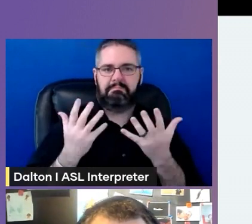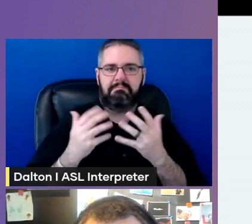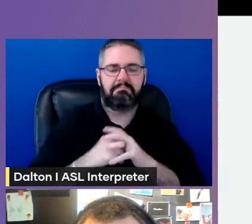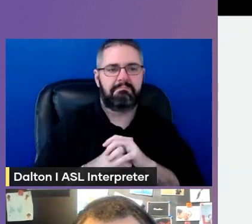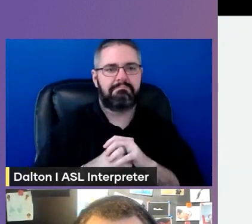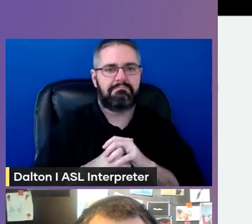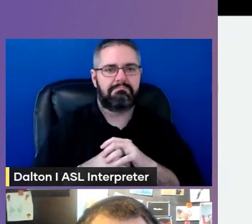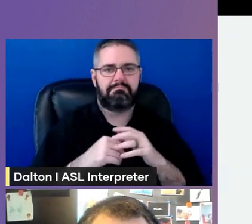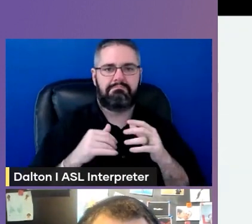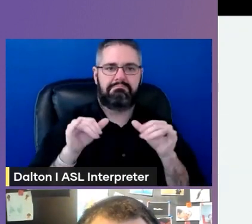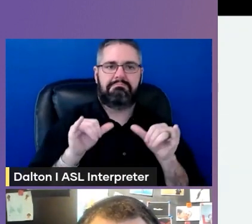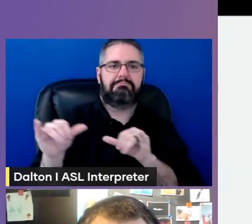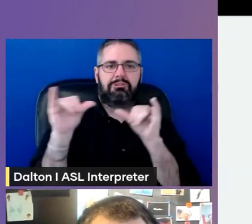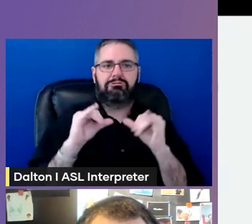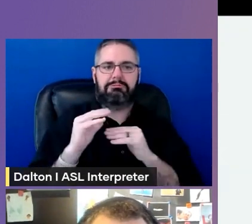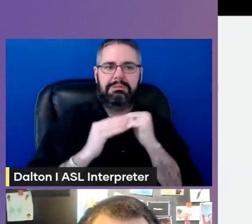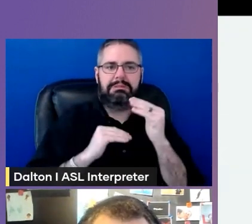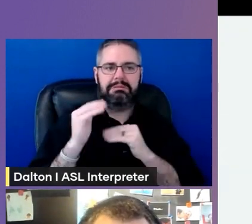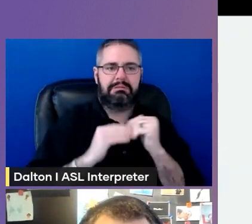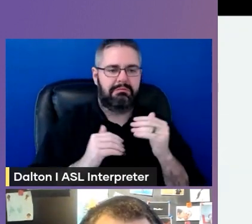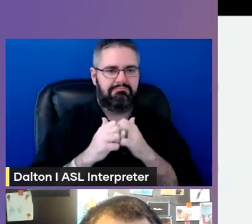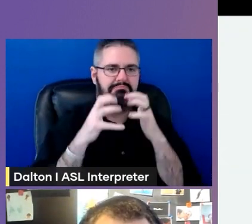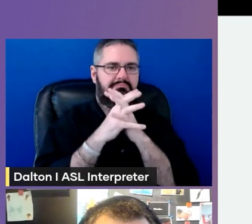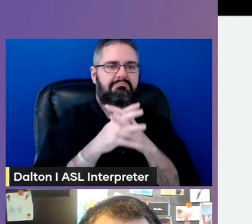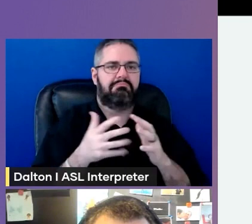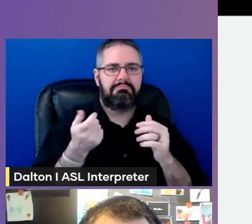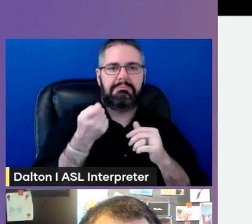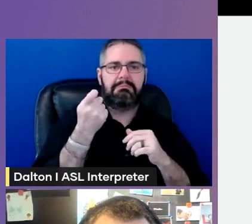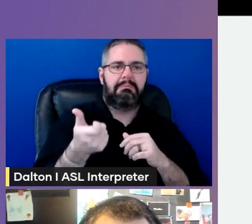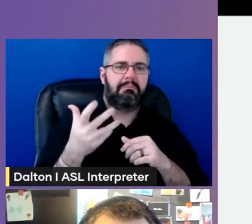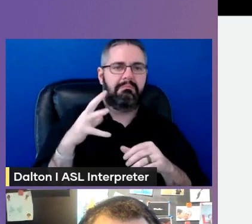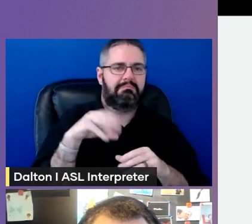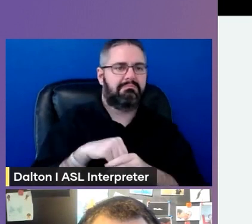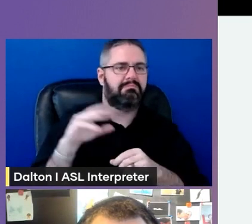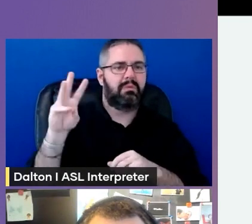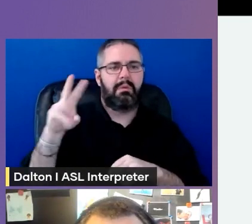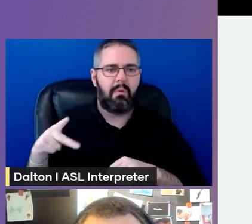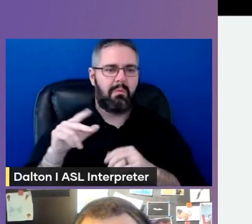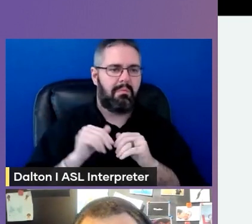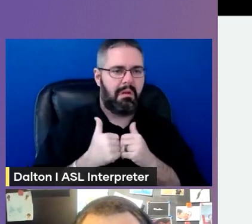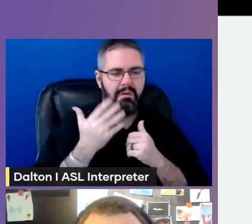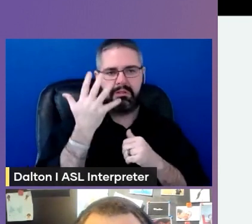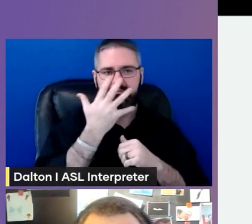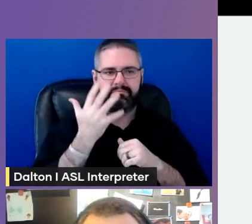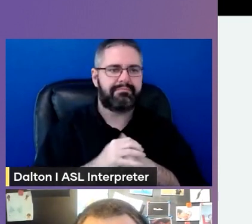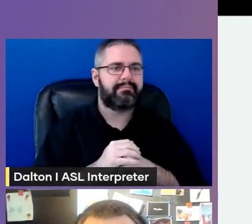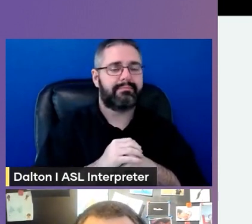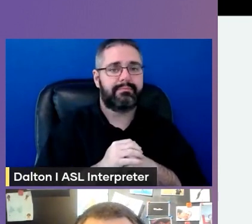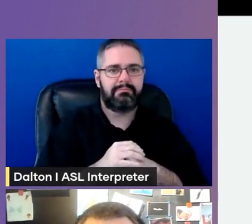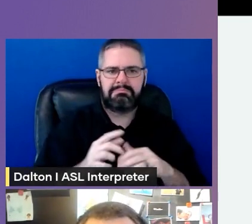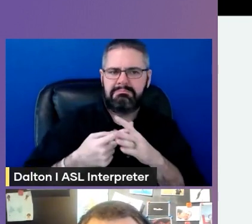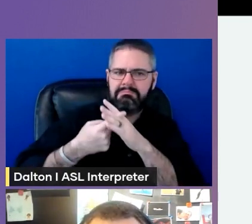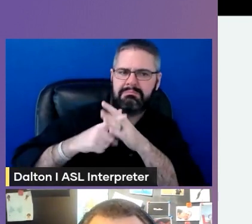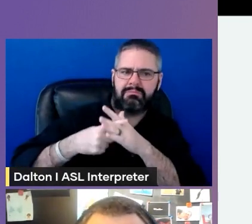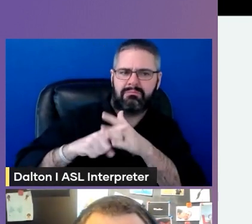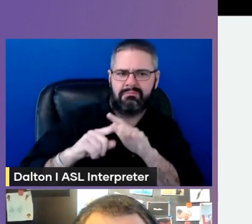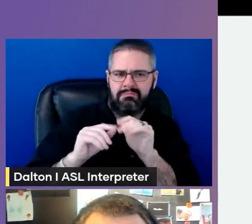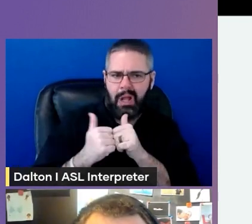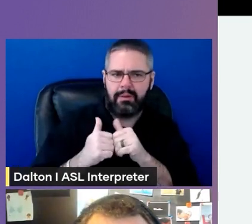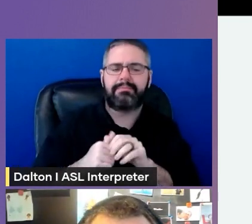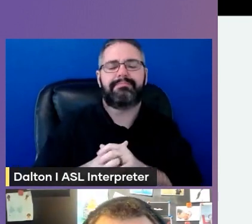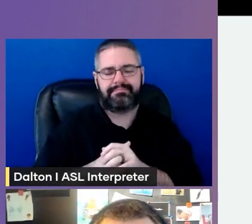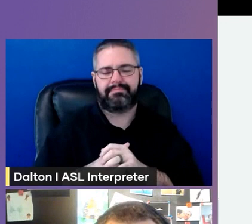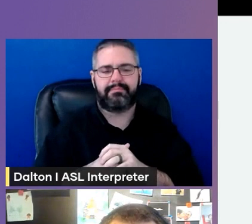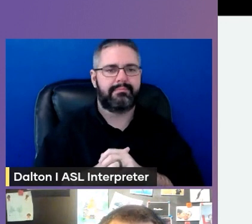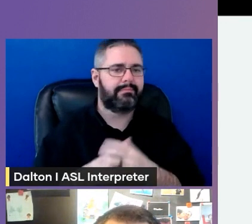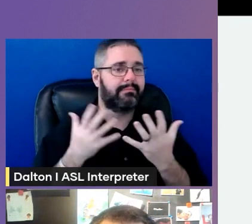build step you're used to, just wrapped in a little bit of Waypoint. So how do we get started? The